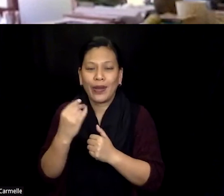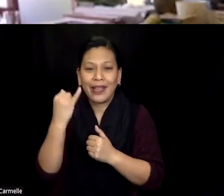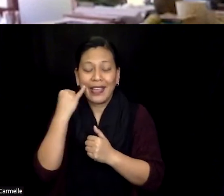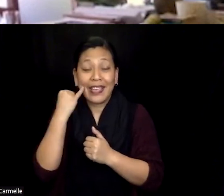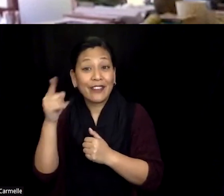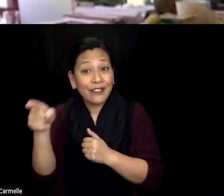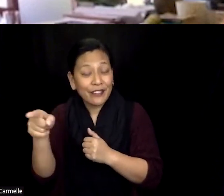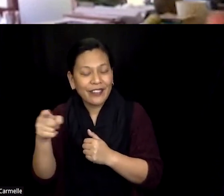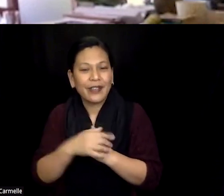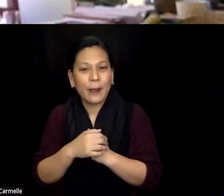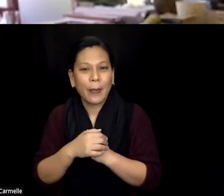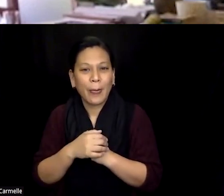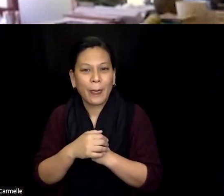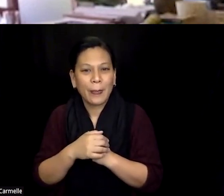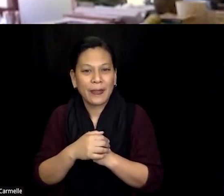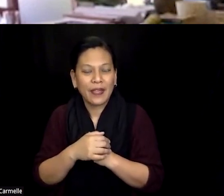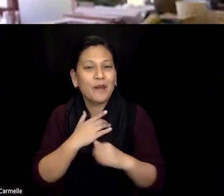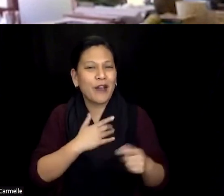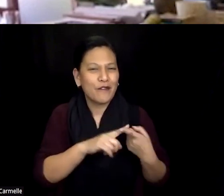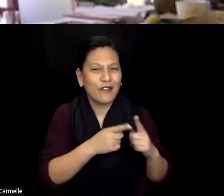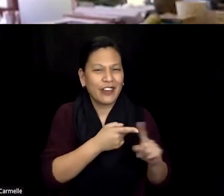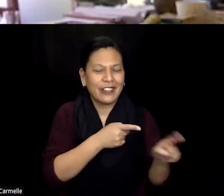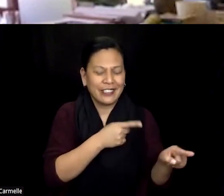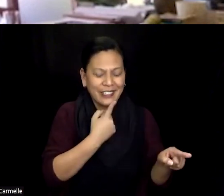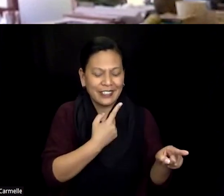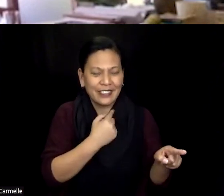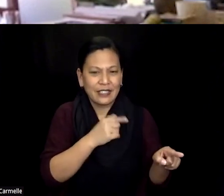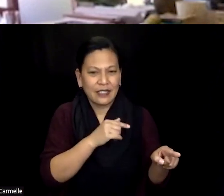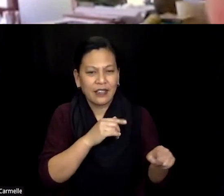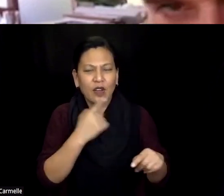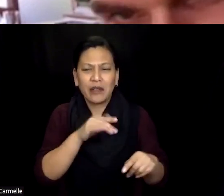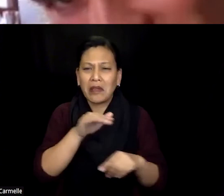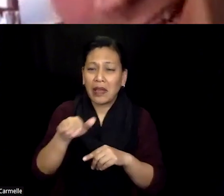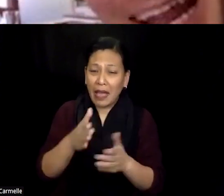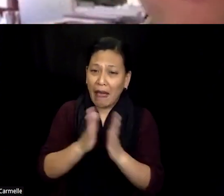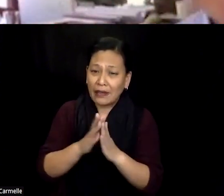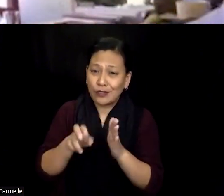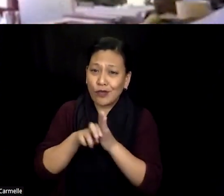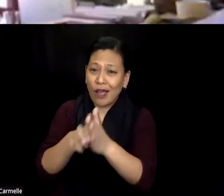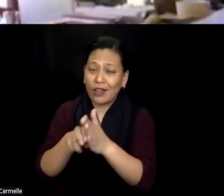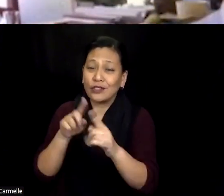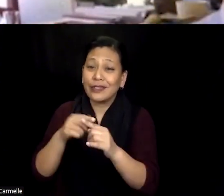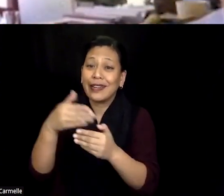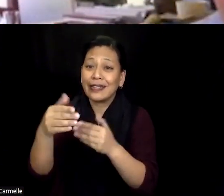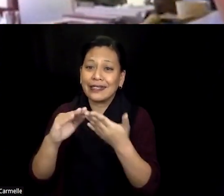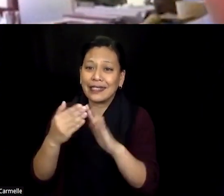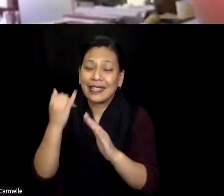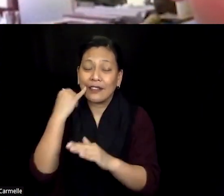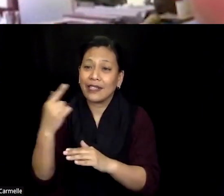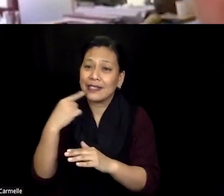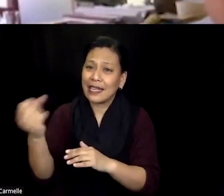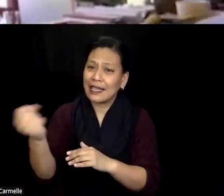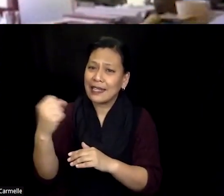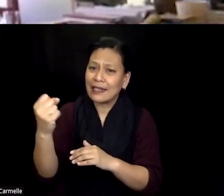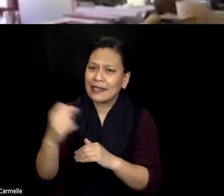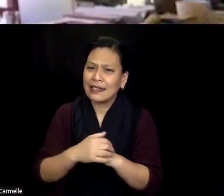if they start to, this is one of my buddy Dustin's, I can't take credit for this one, but say, hey, can I get a ride to Culver City? And if they say yes, you go, okay, cool.